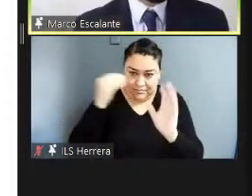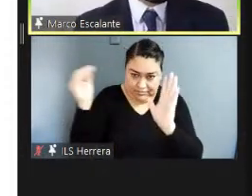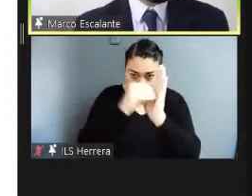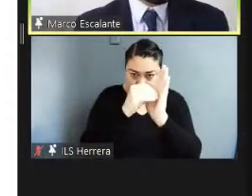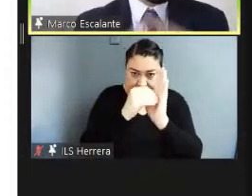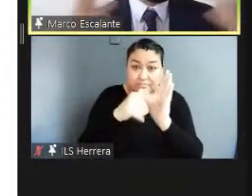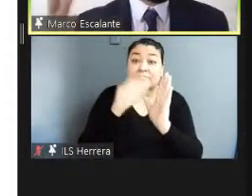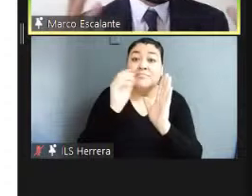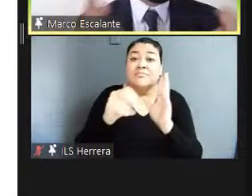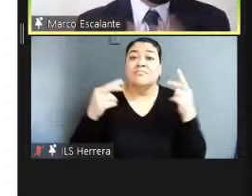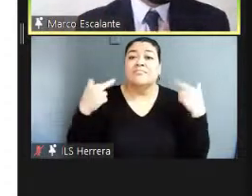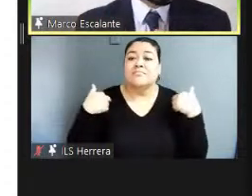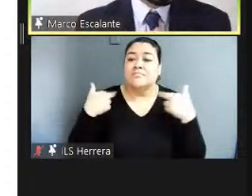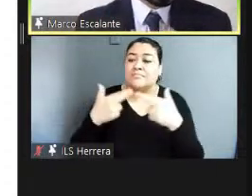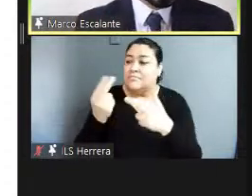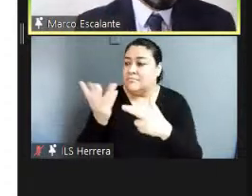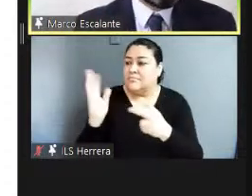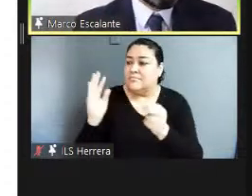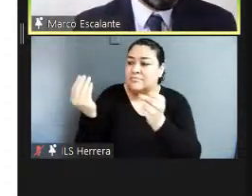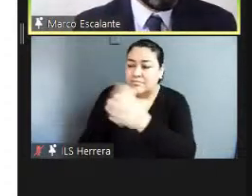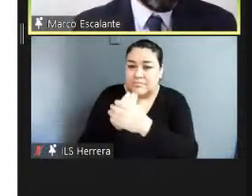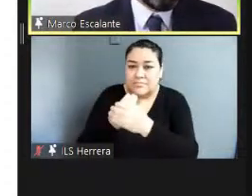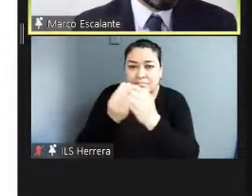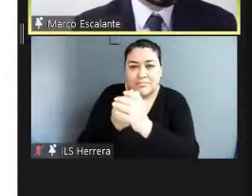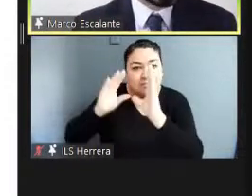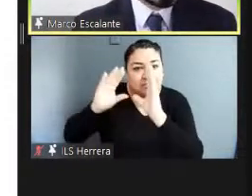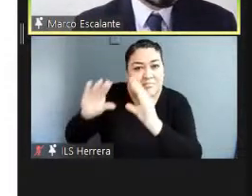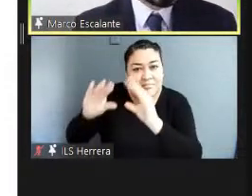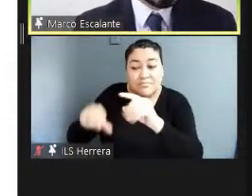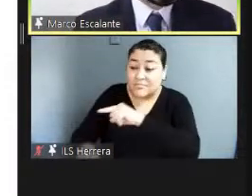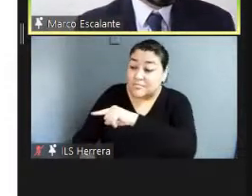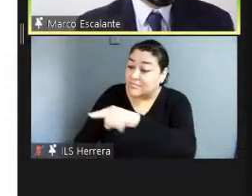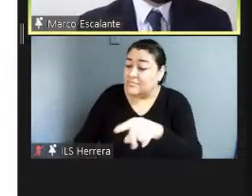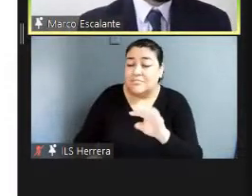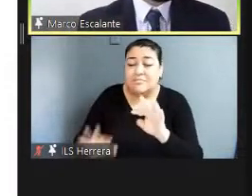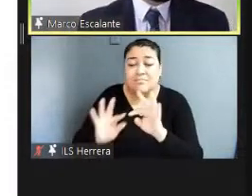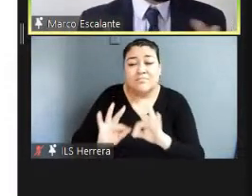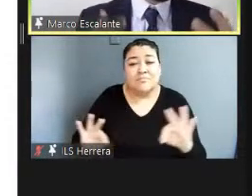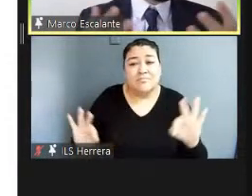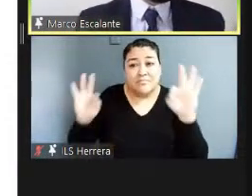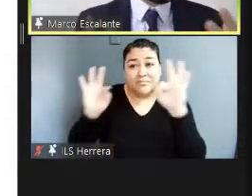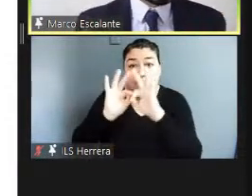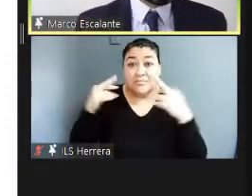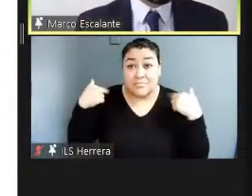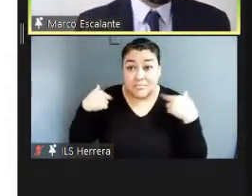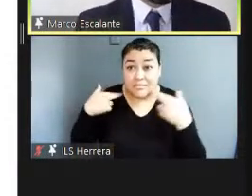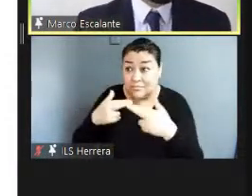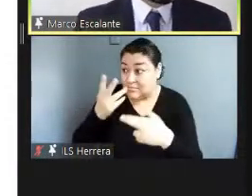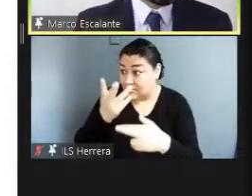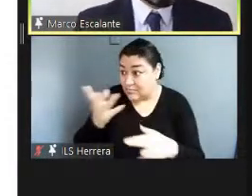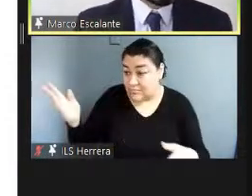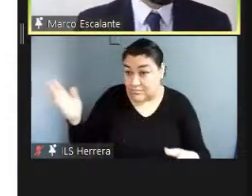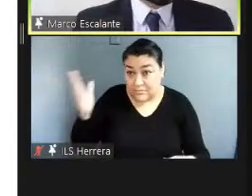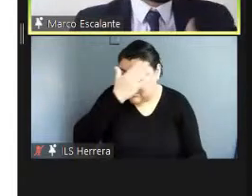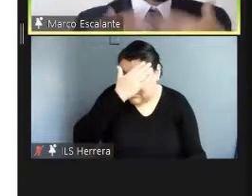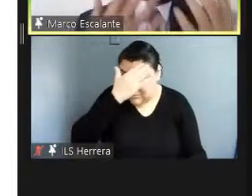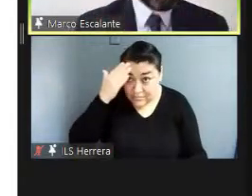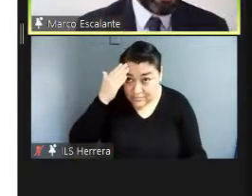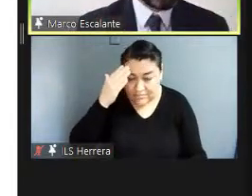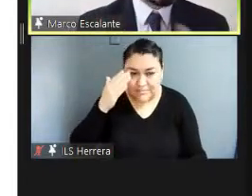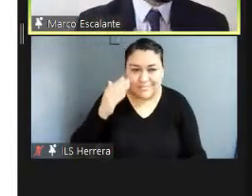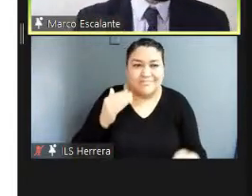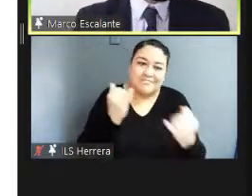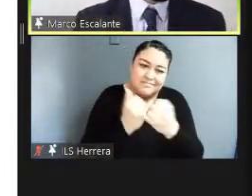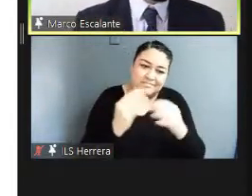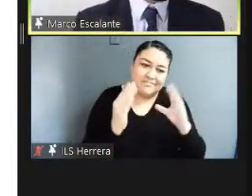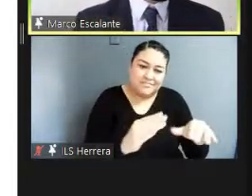as part of the curriculum. And I'm underlining the training and uh, education